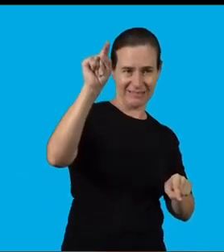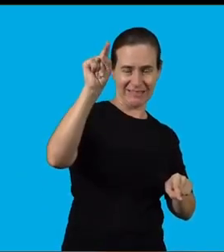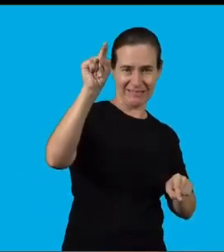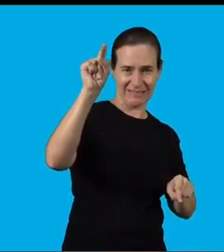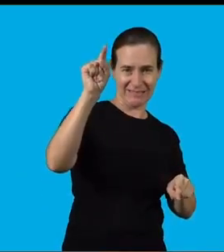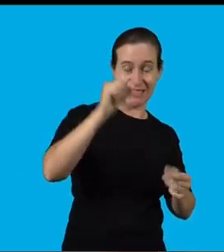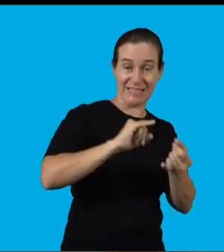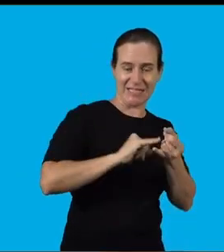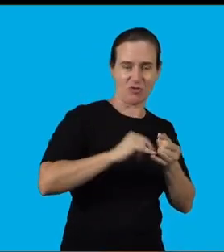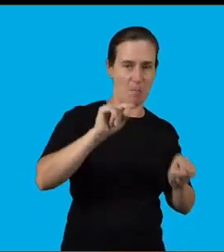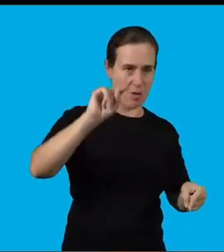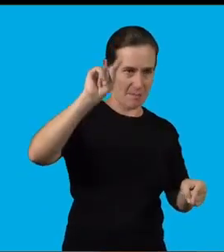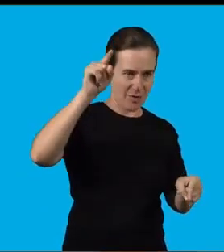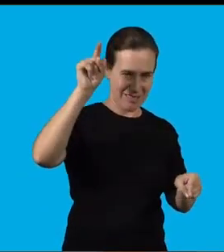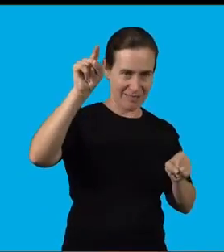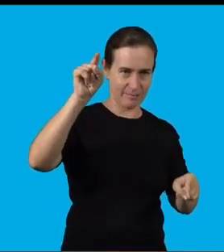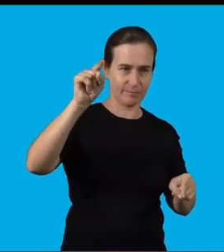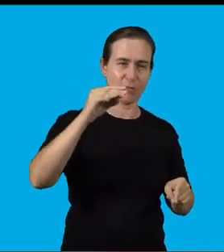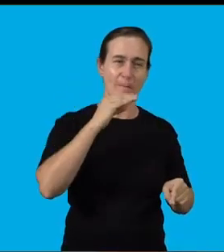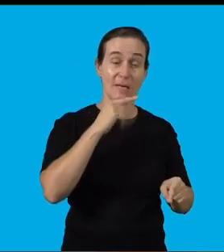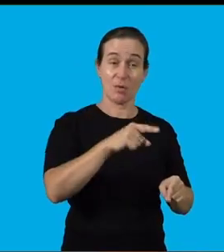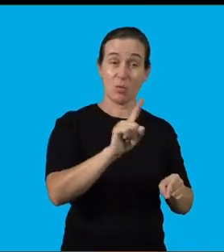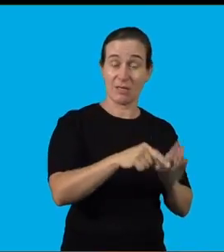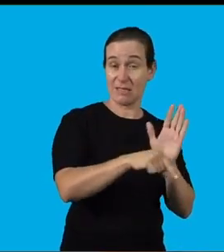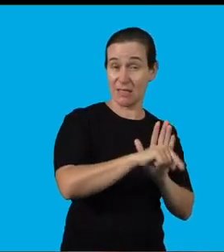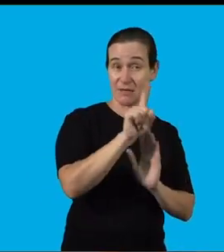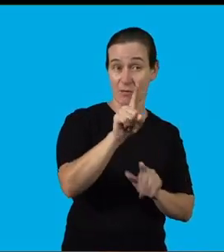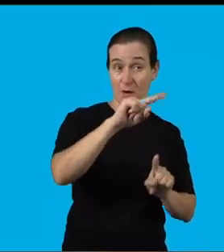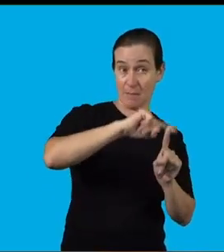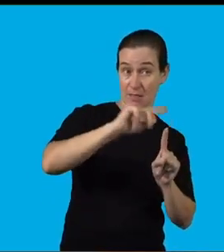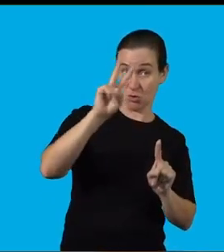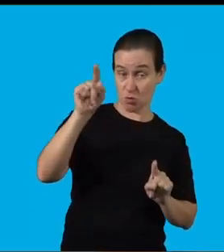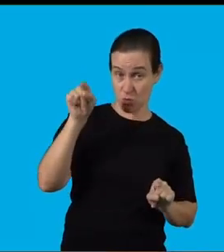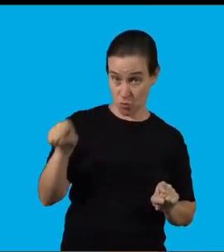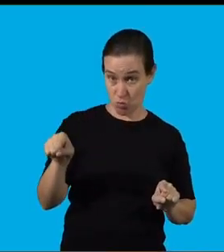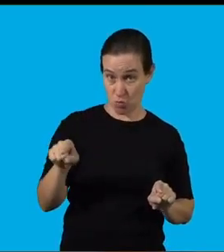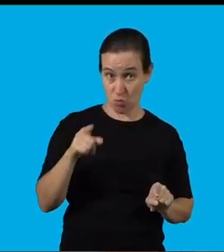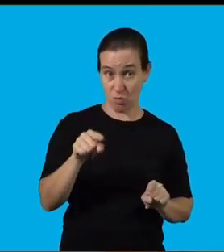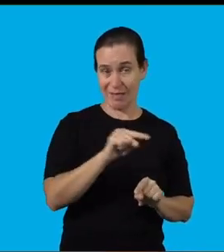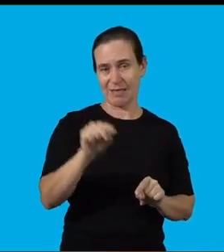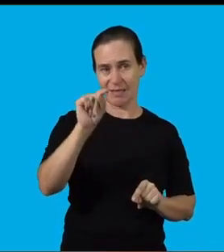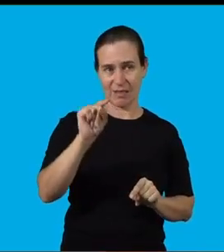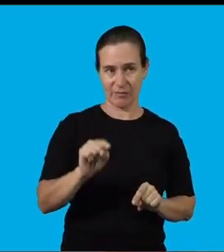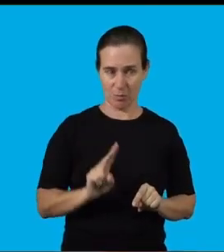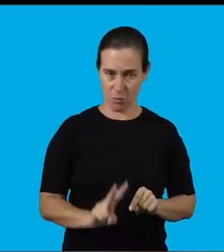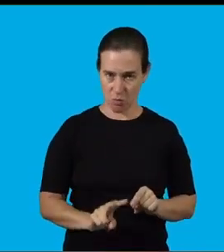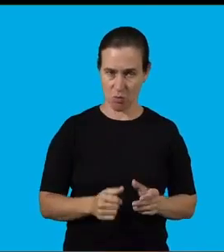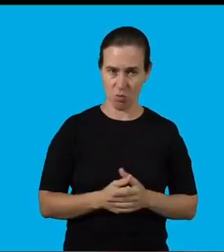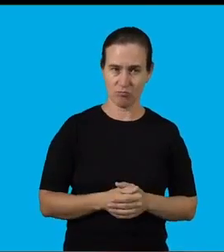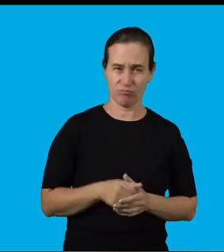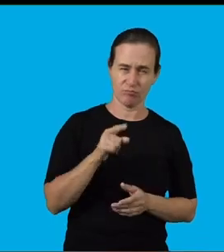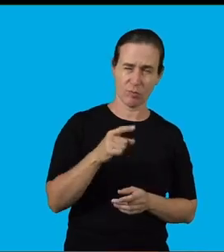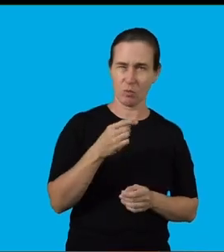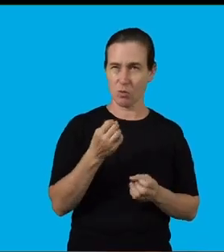stationary points. So therefore, to find that point, it's -1 plus 2 divided by 2. 2 minus